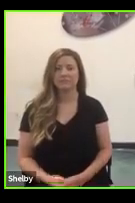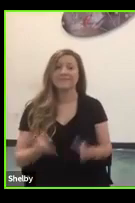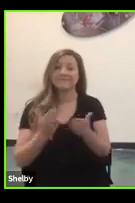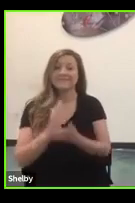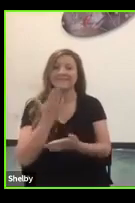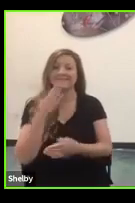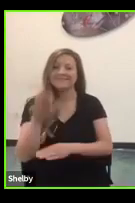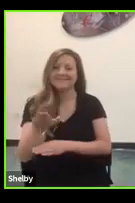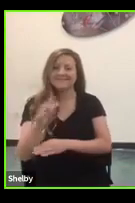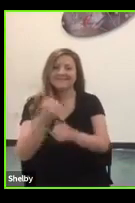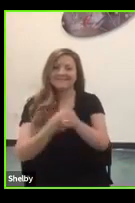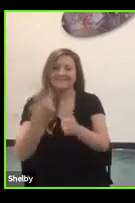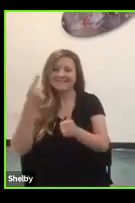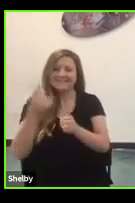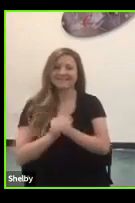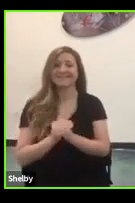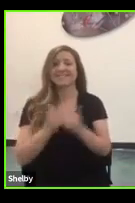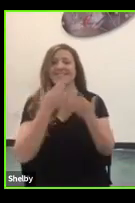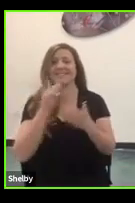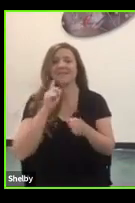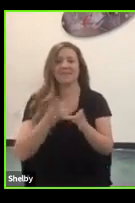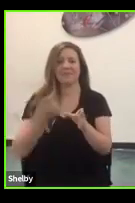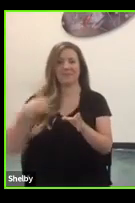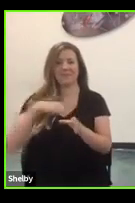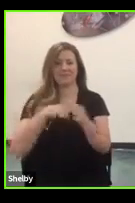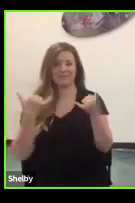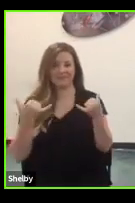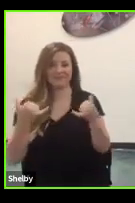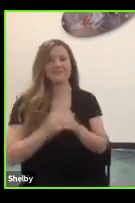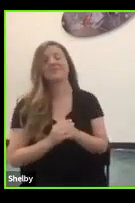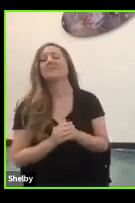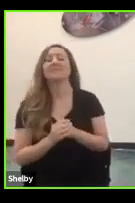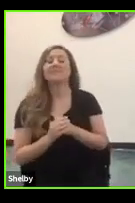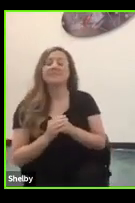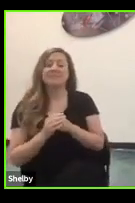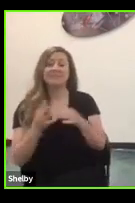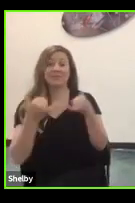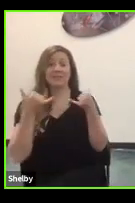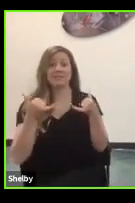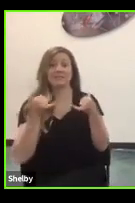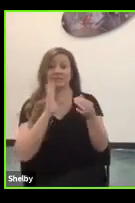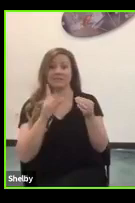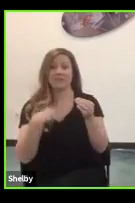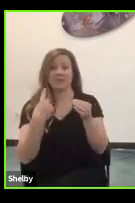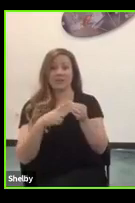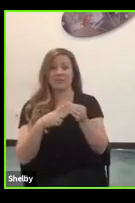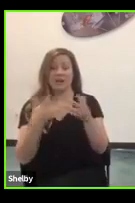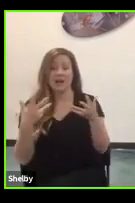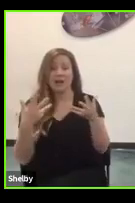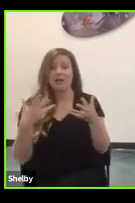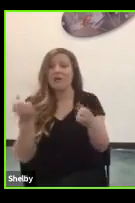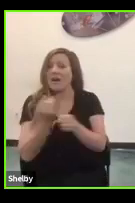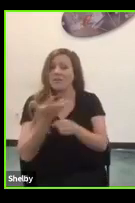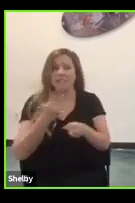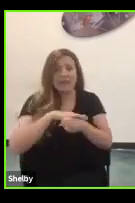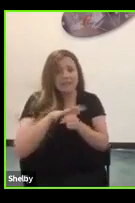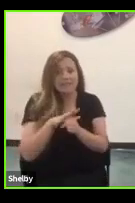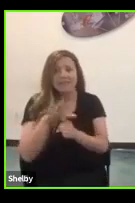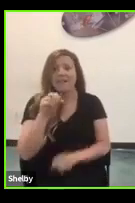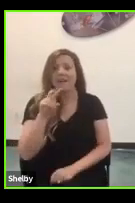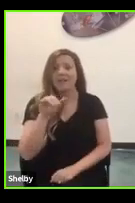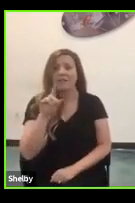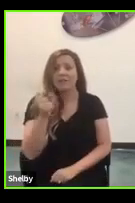All right, good afternoon, everyone. Thank you for joining us today. Today we are talking all things COVID-19